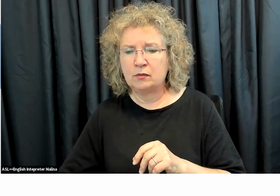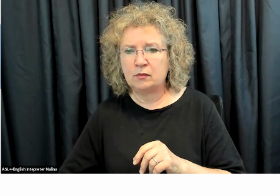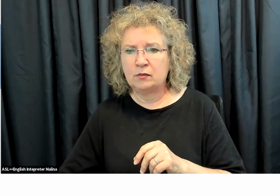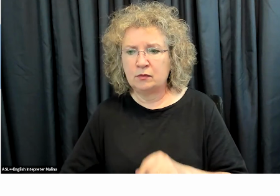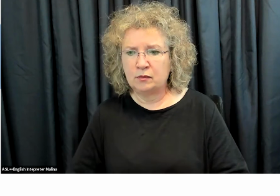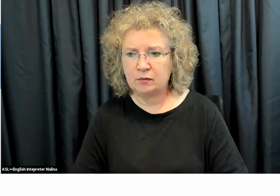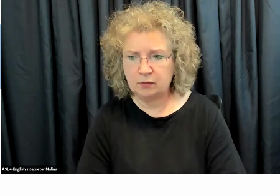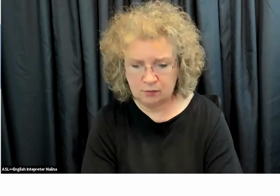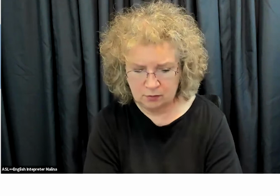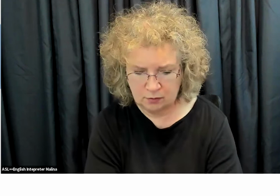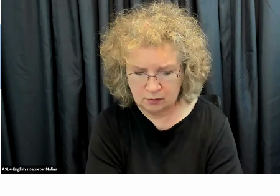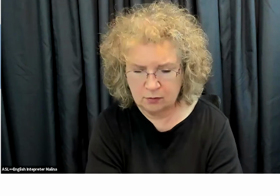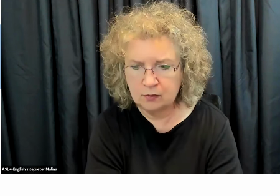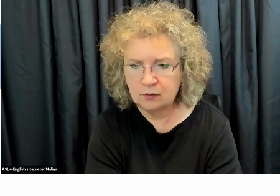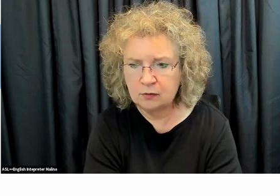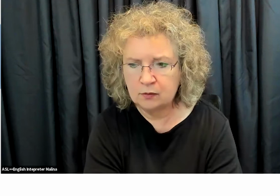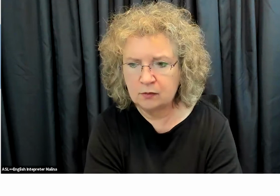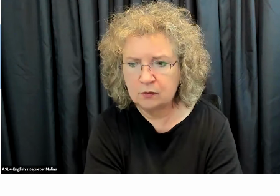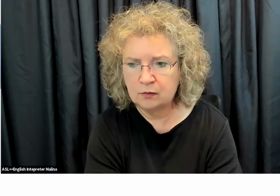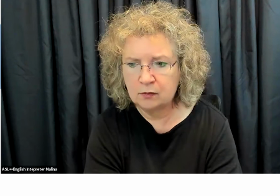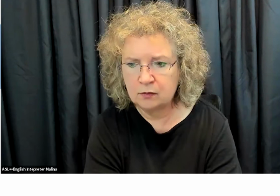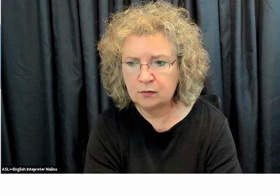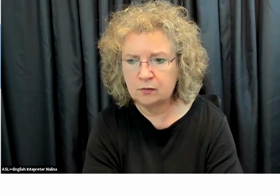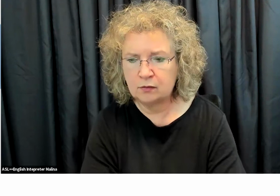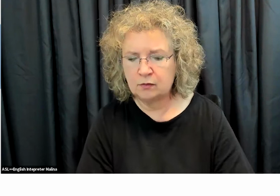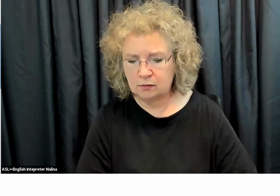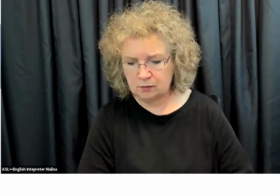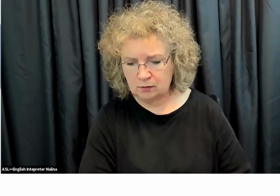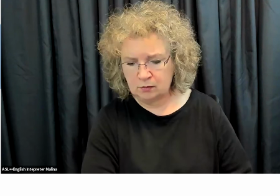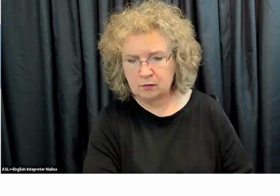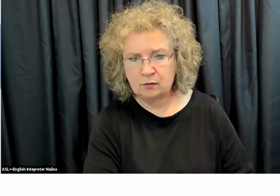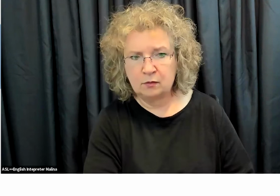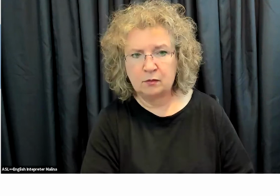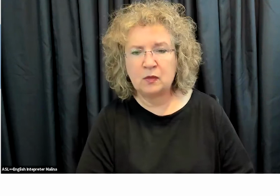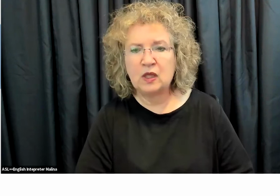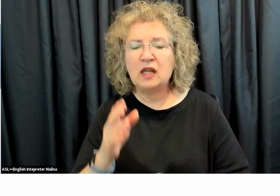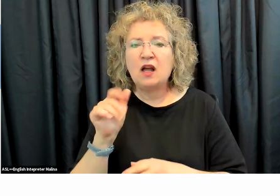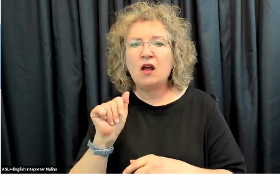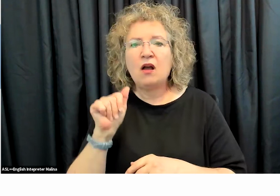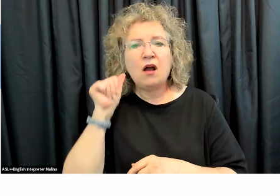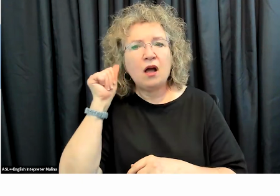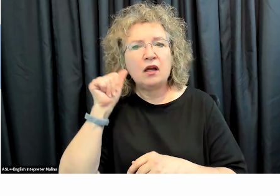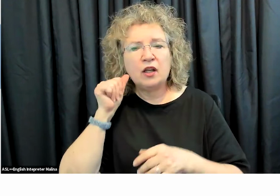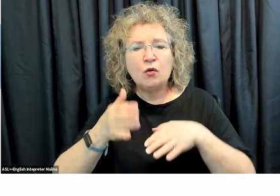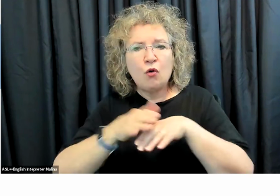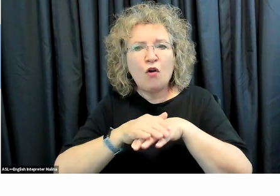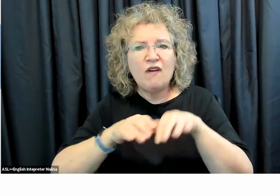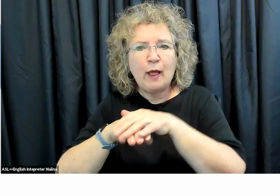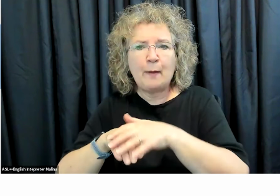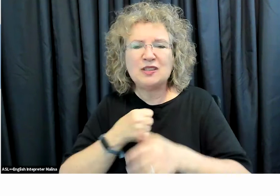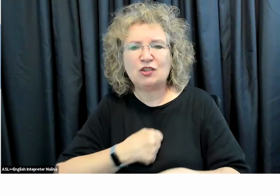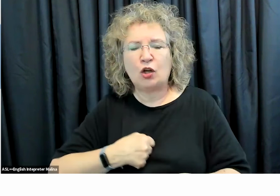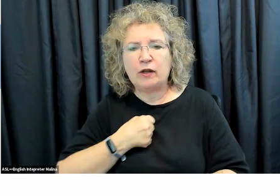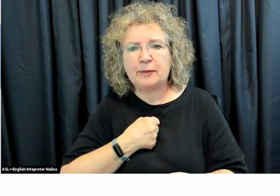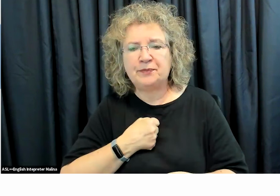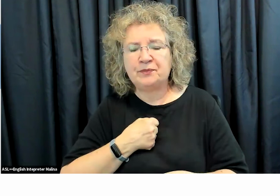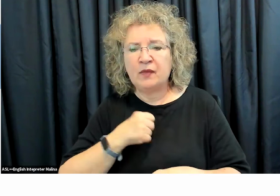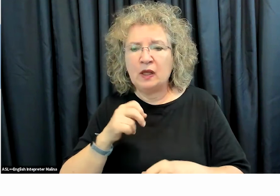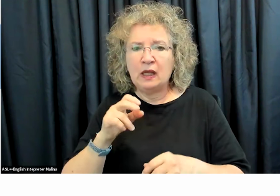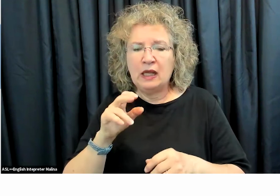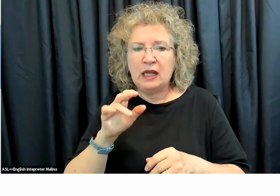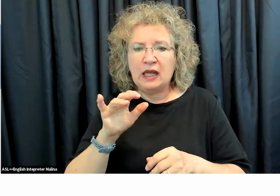we're hearing some interpreters right now. There's some overlap with audio. Apologies. That